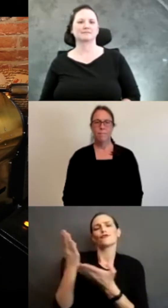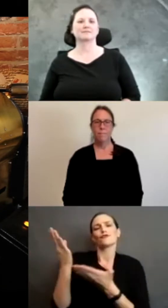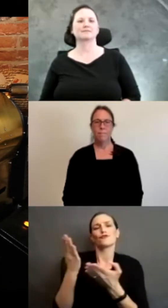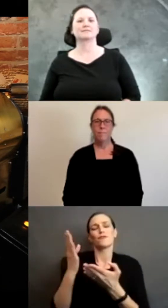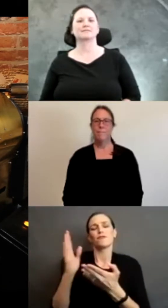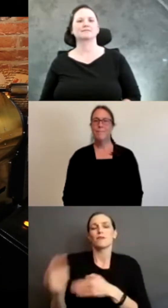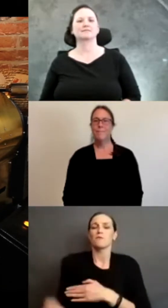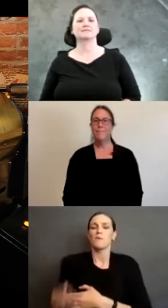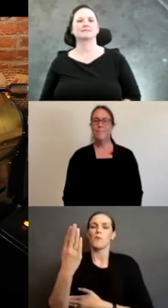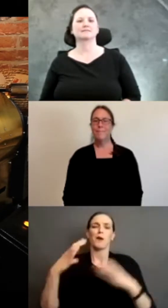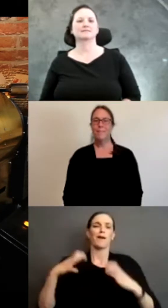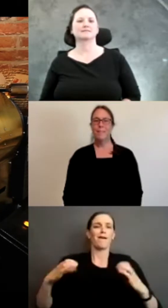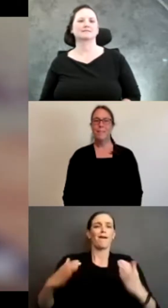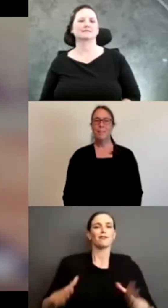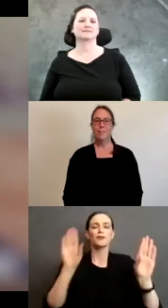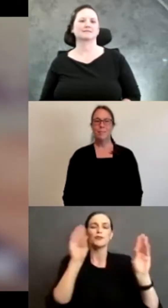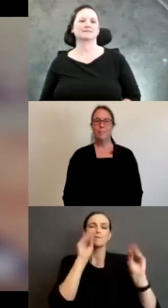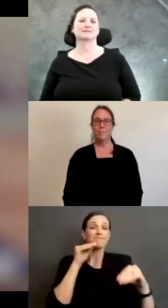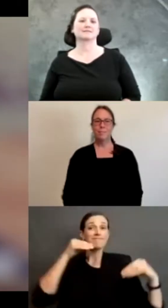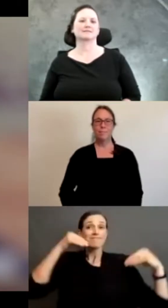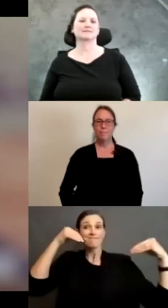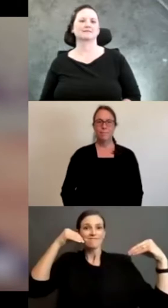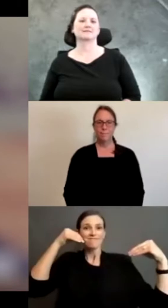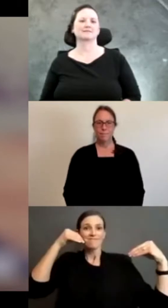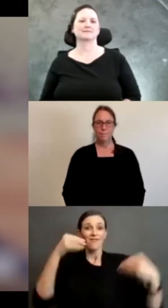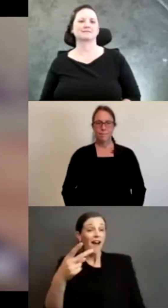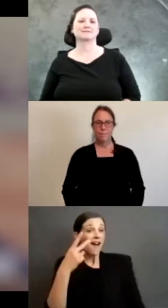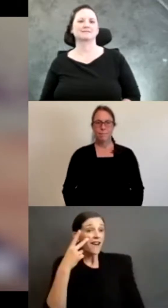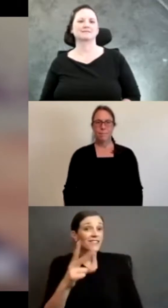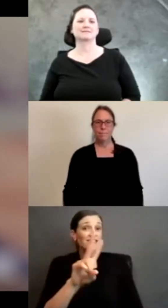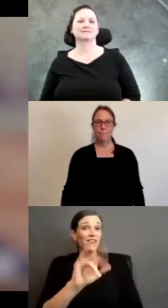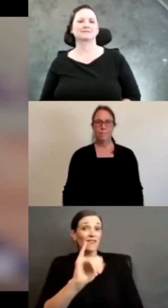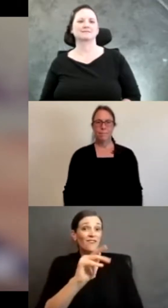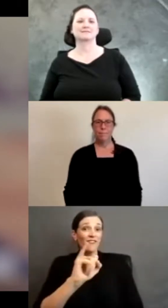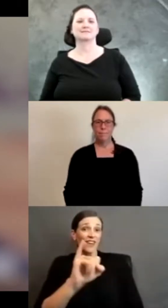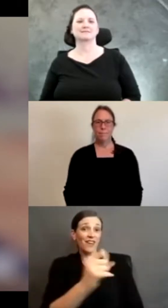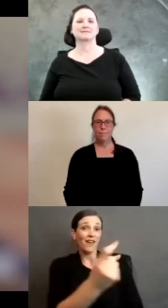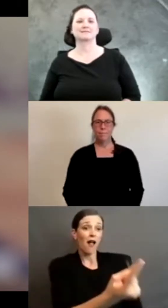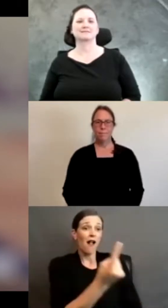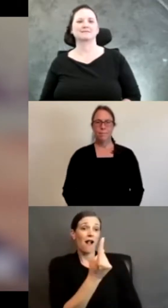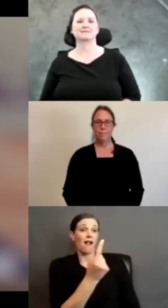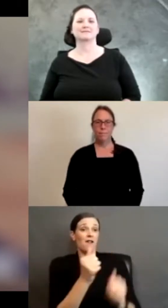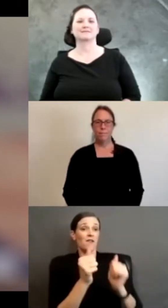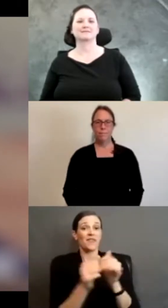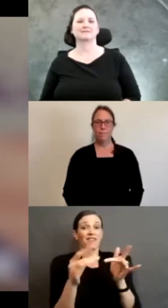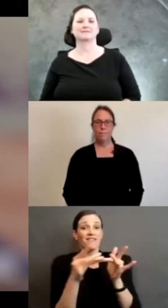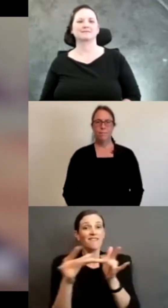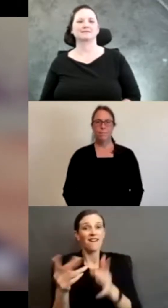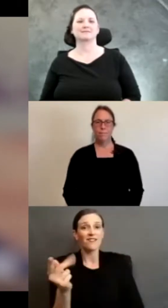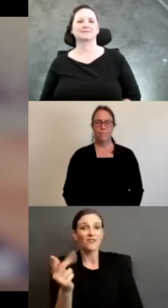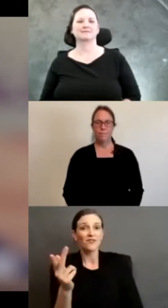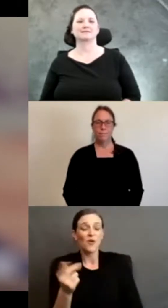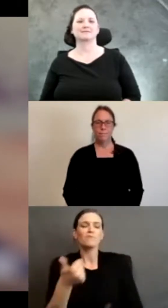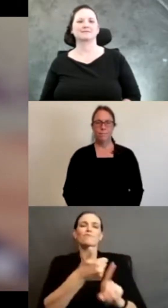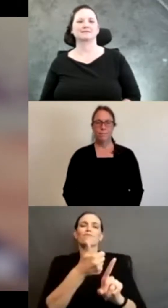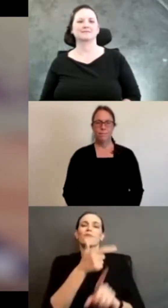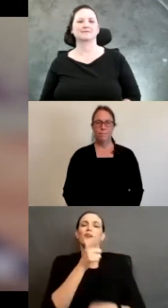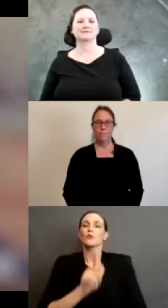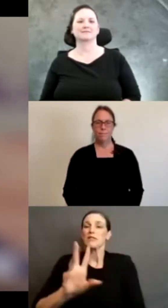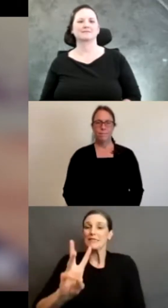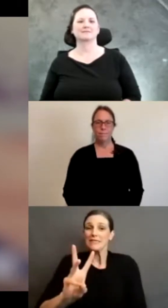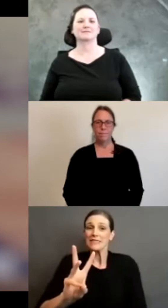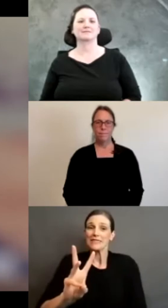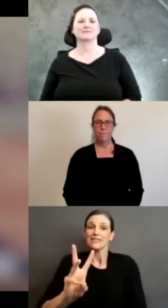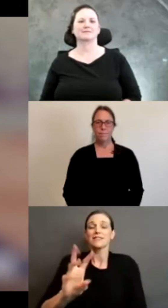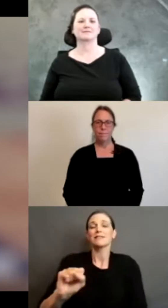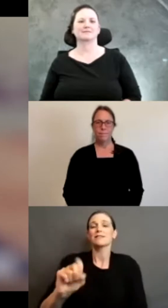on his face. He sees Vicky Ostentina walk in with her guide dog. She is 26 years old with sky